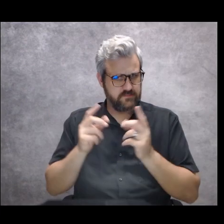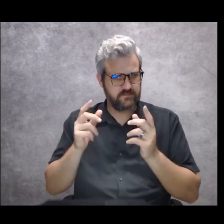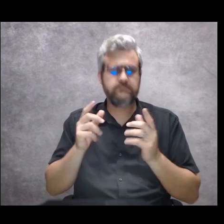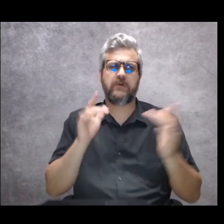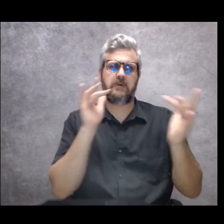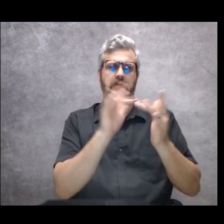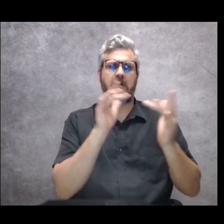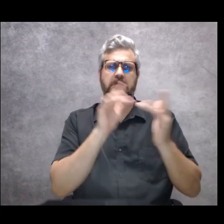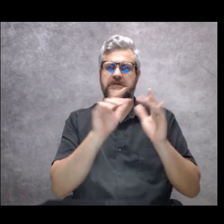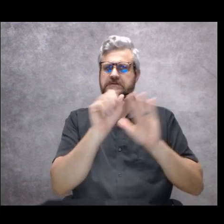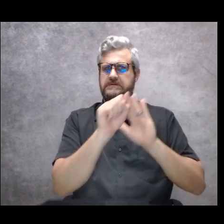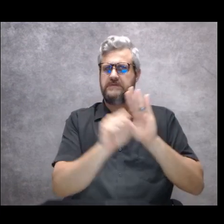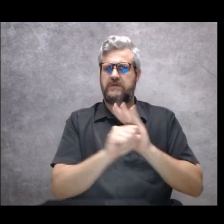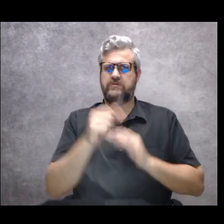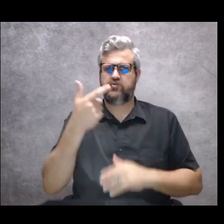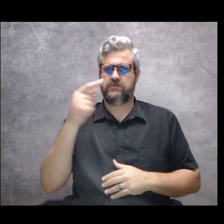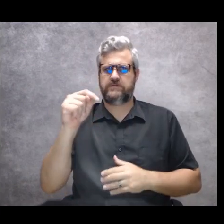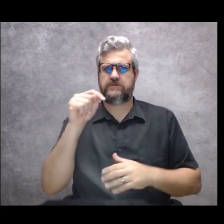consultant.